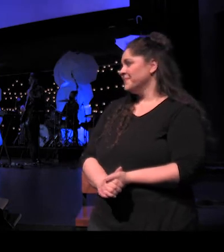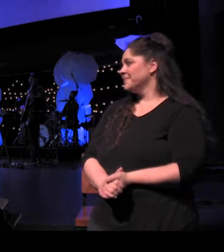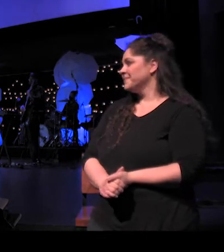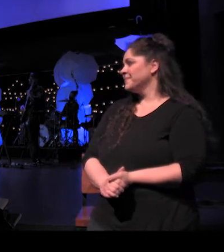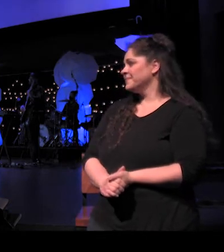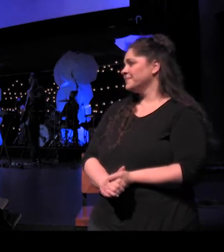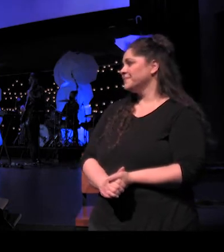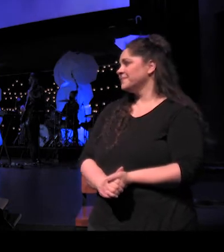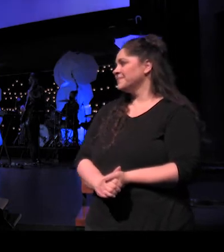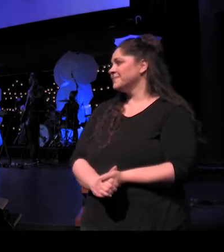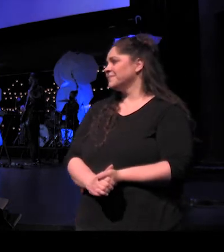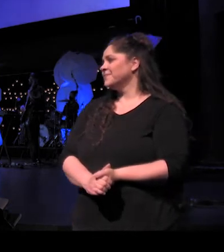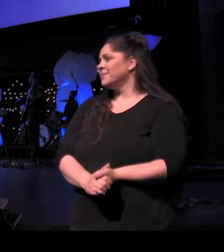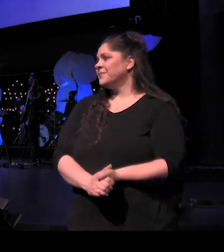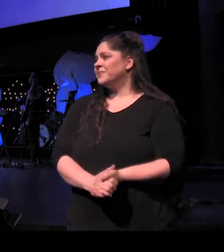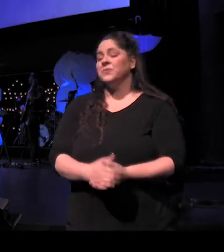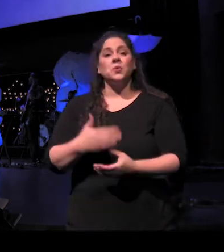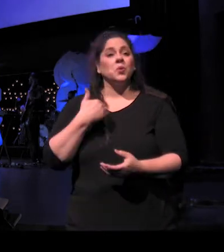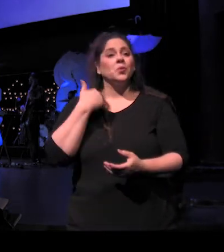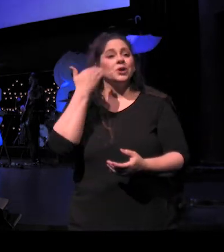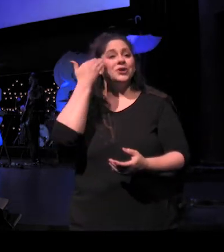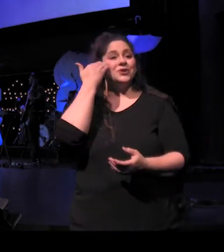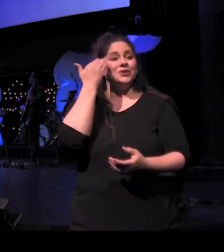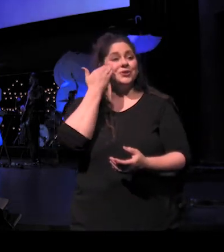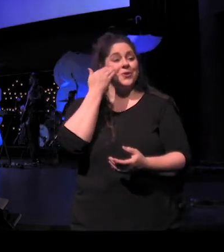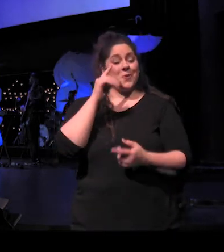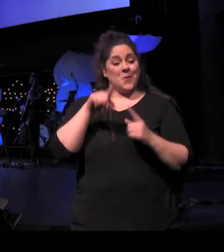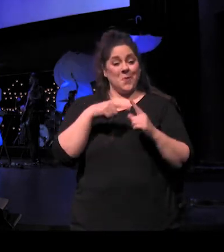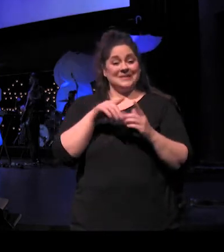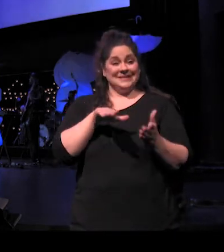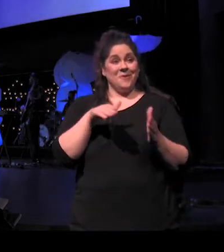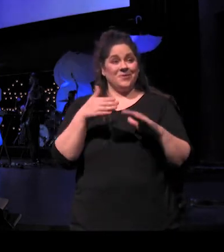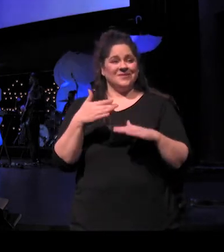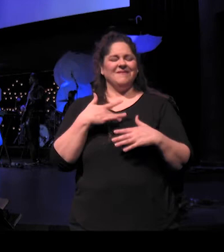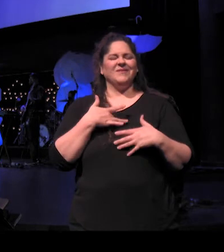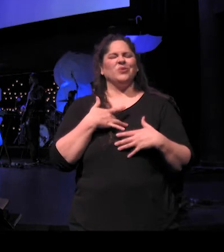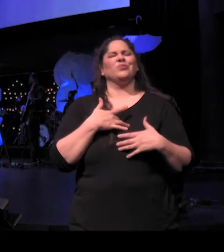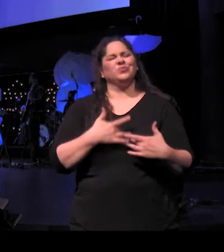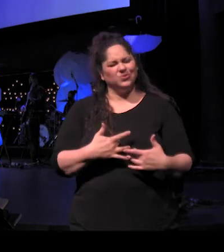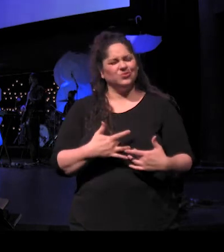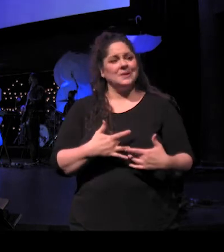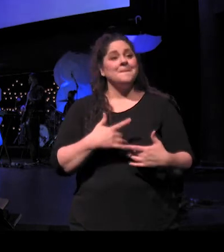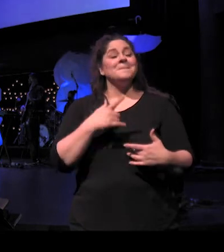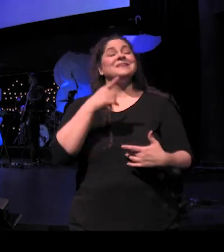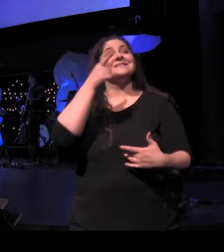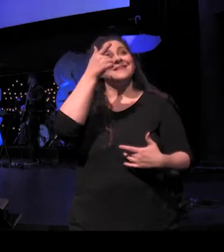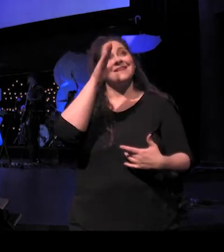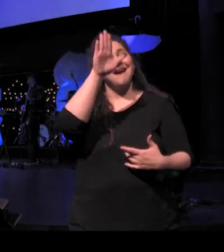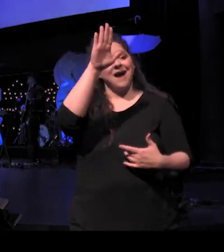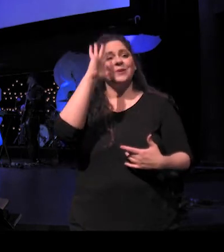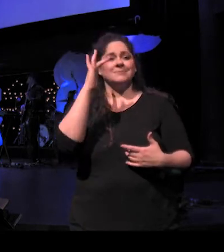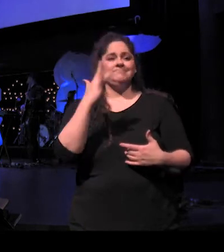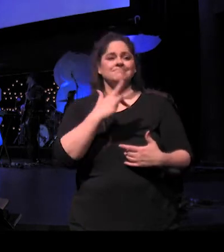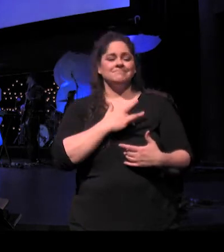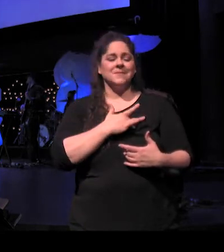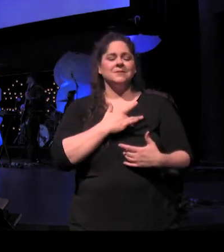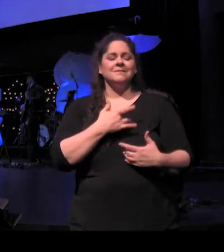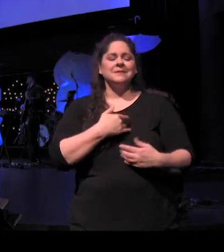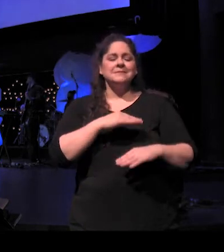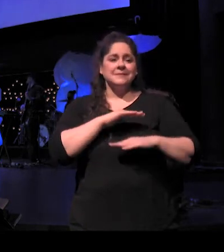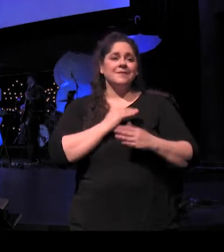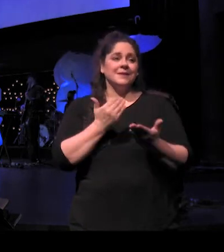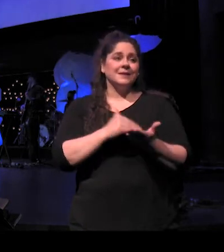And we know that when we lose someone, it leaves a huge void in our life. So let's go to the one who can fill that, okay? Would you pray with me?